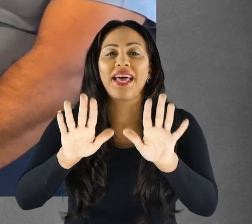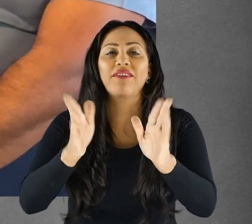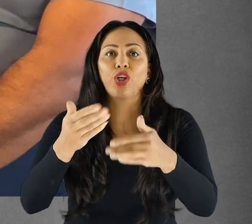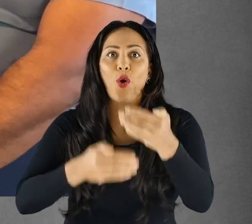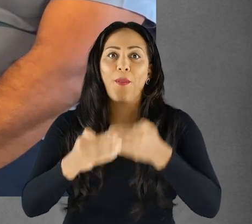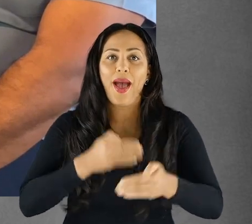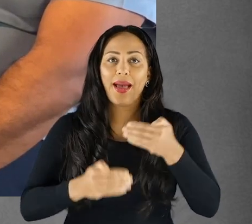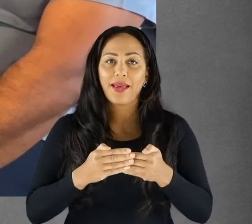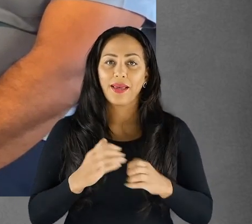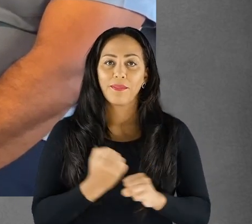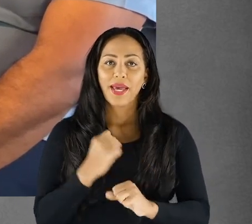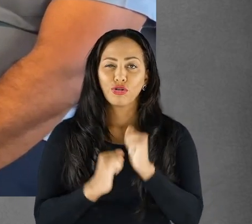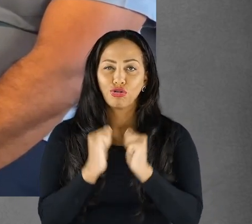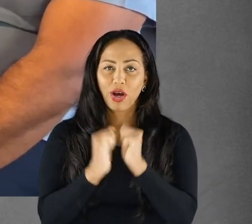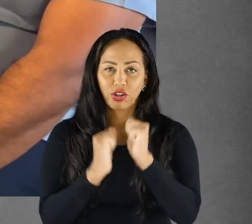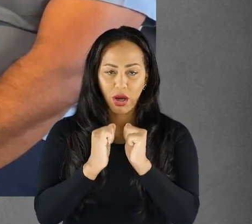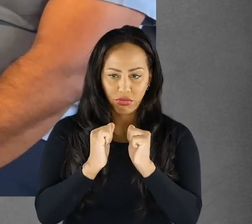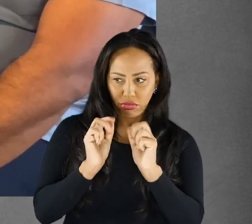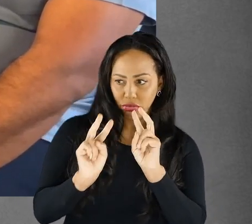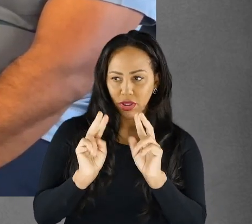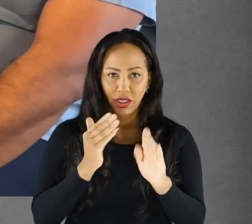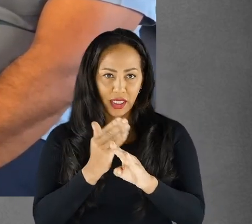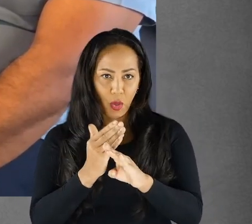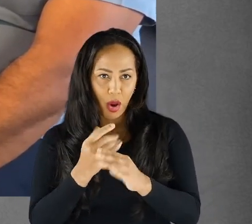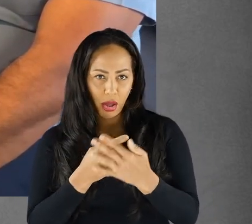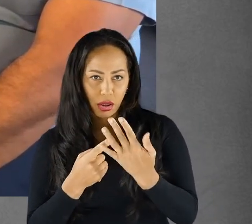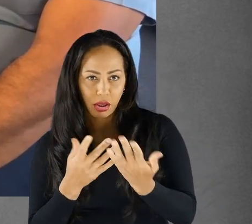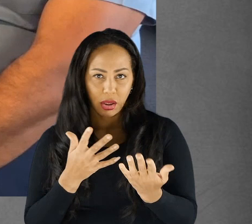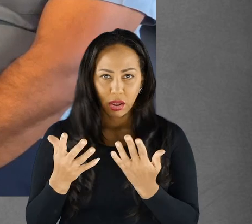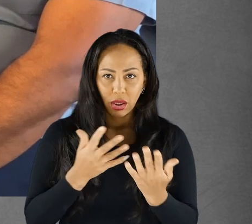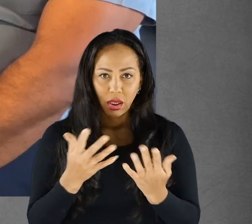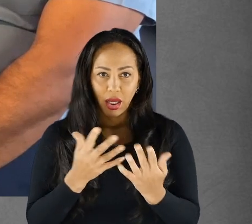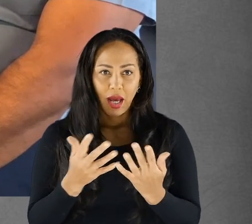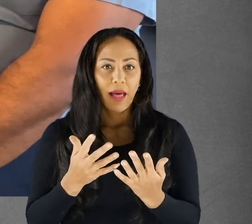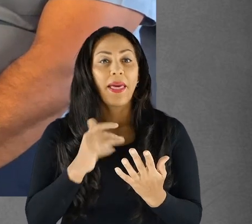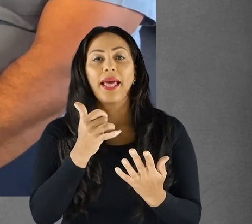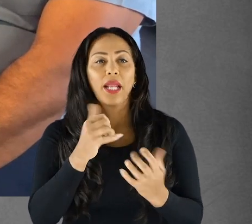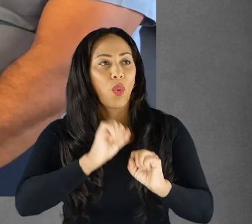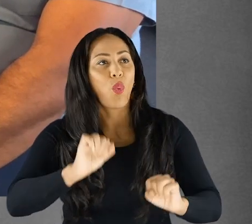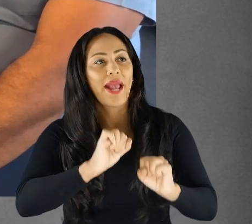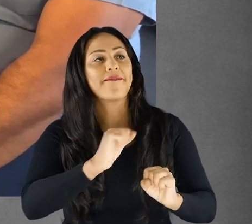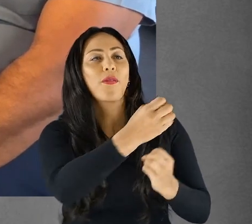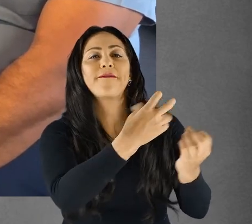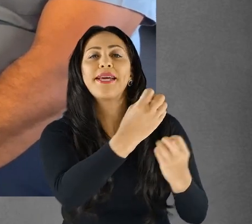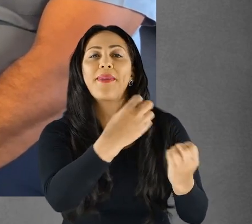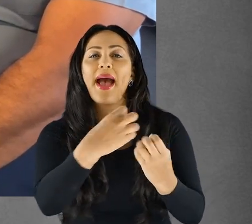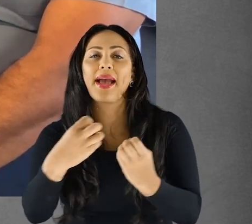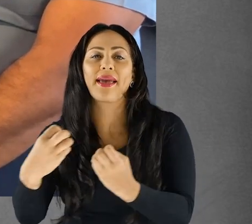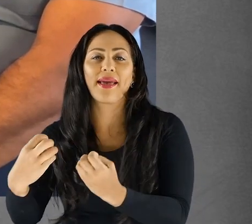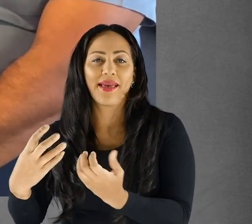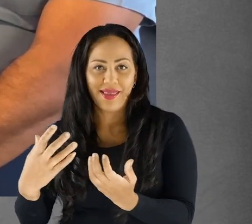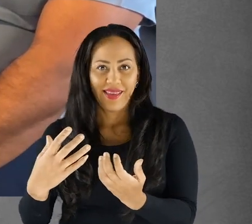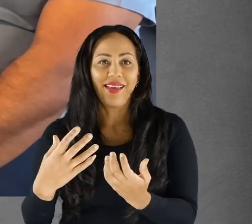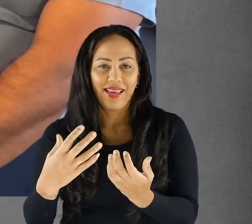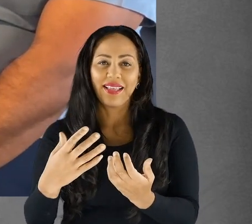then I have to kind of bring something that's a bit more structured, and then see how it works, and then they come back with, oh, that was difficult for me, or that was really easy, that's